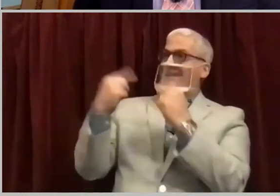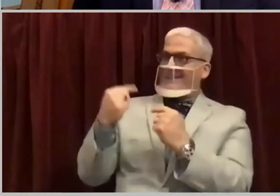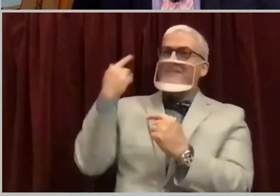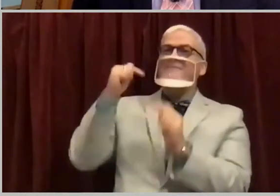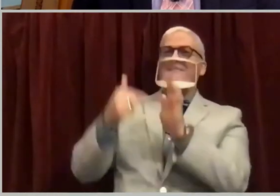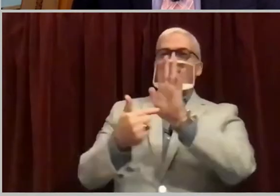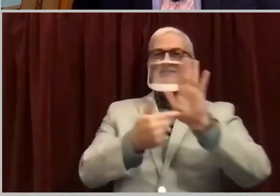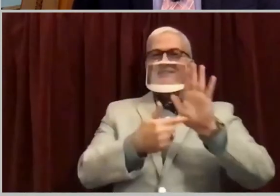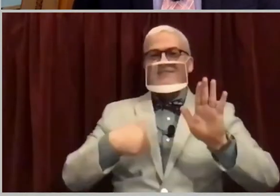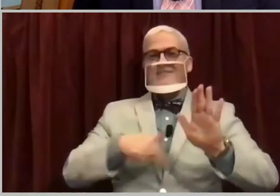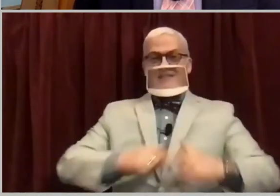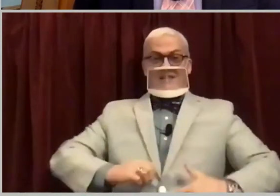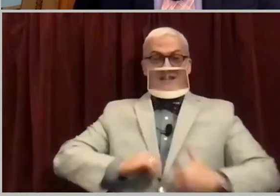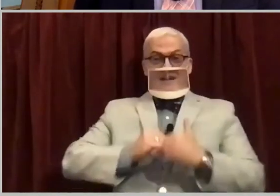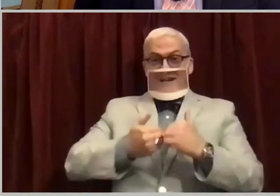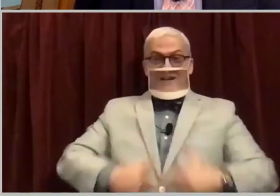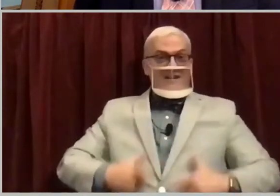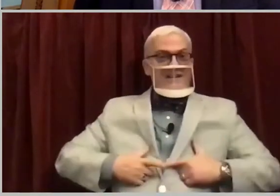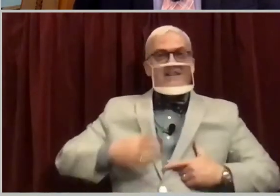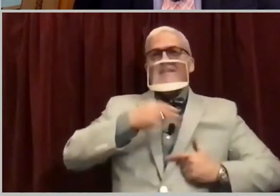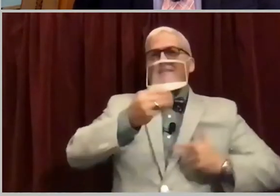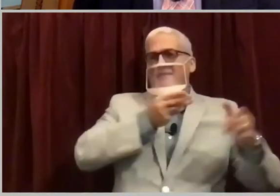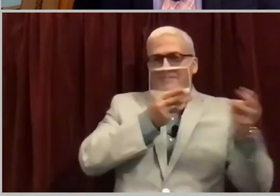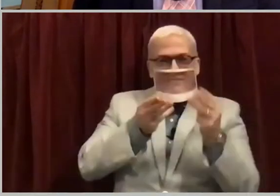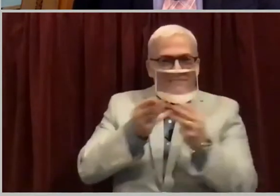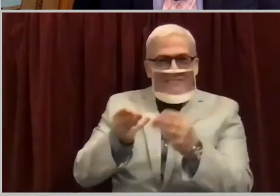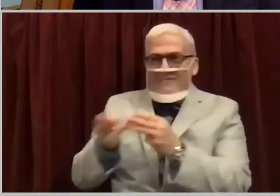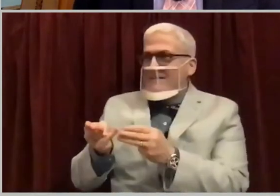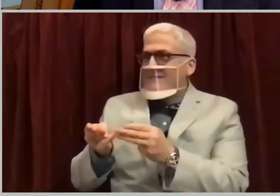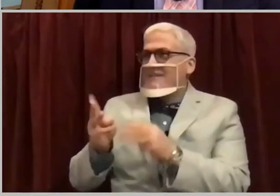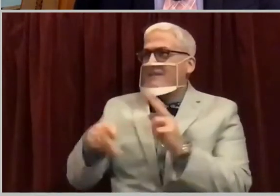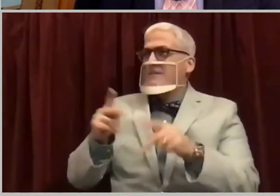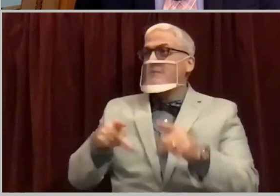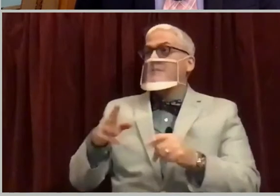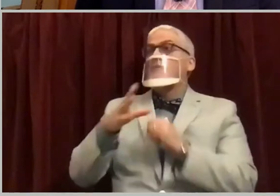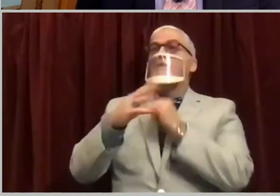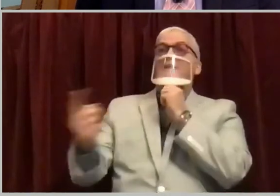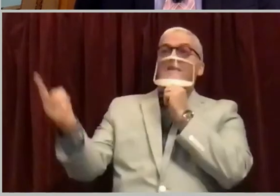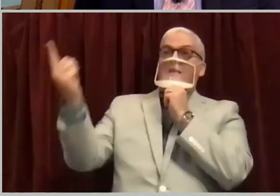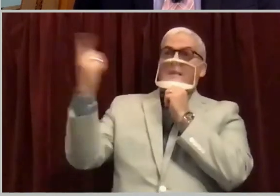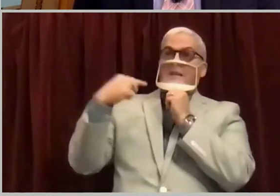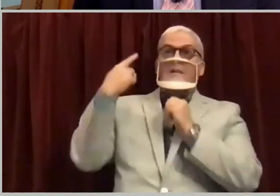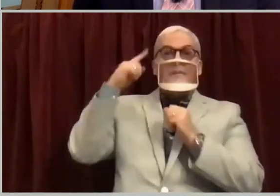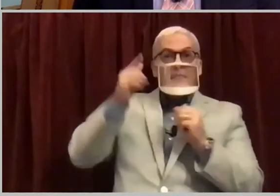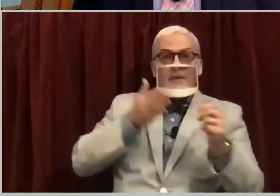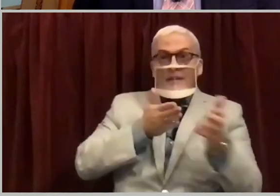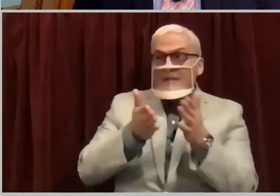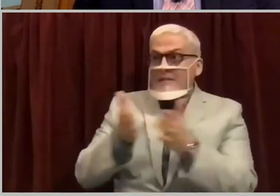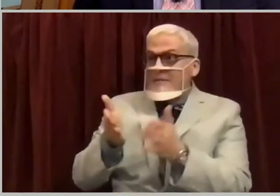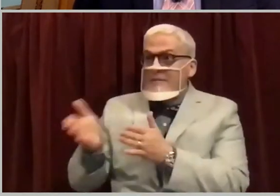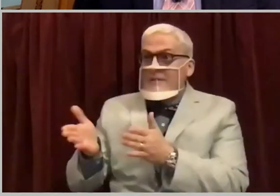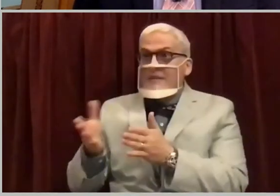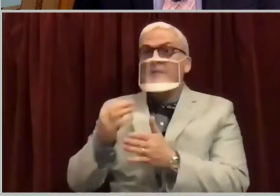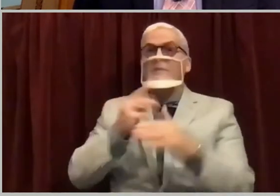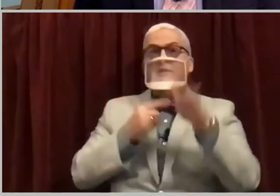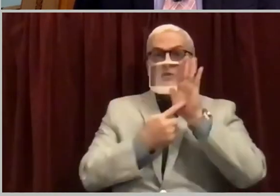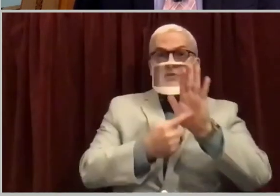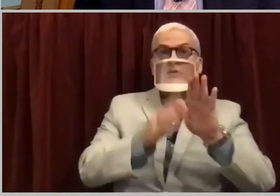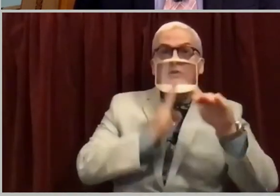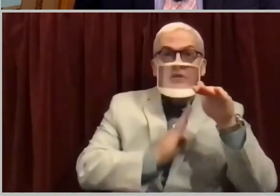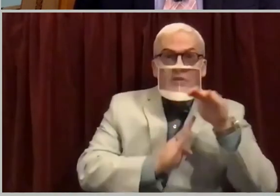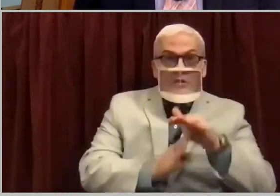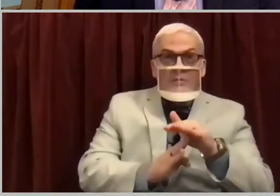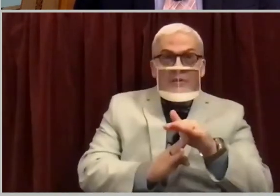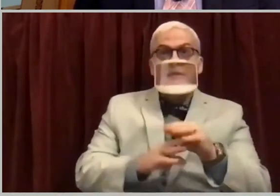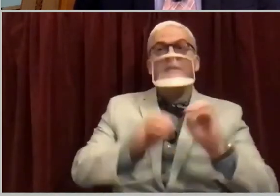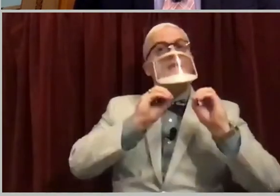live and to minister to the needy. Of course, he came to serve and to demonstrate humility, to teach